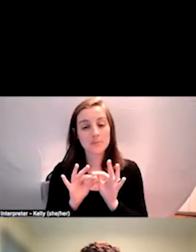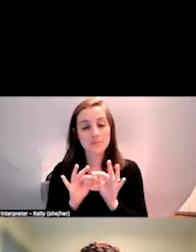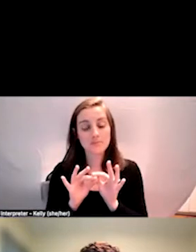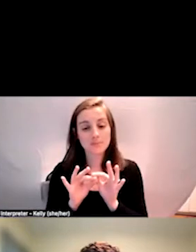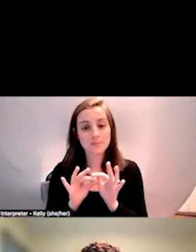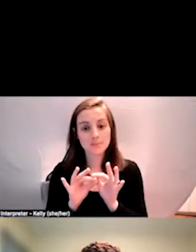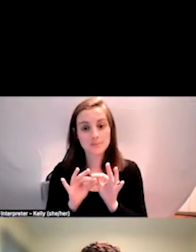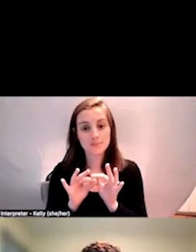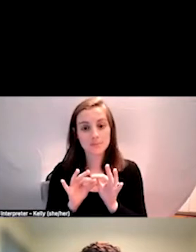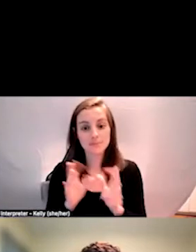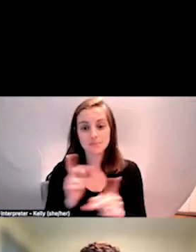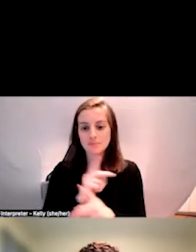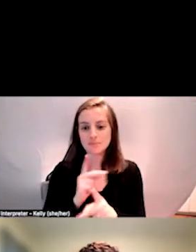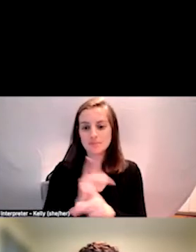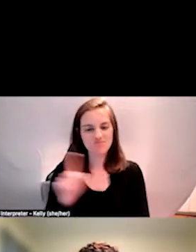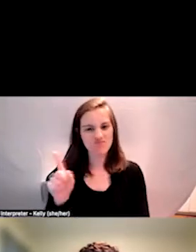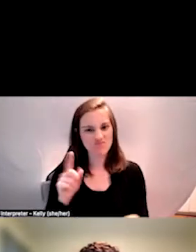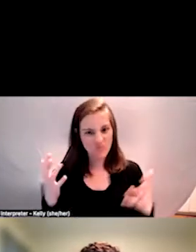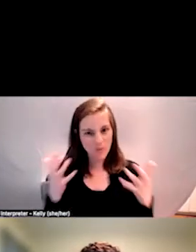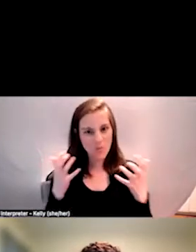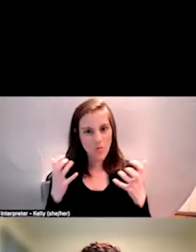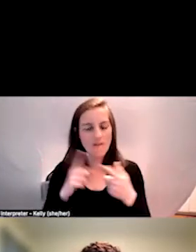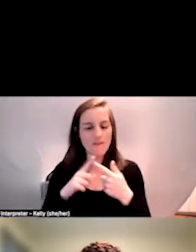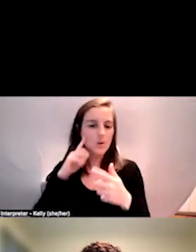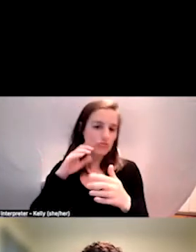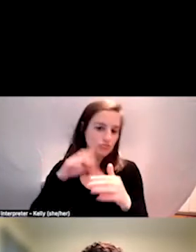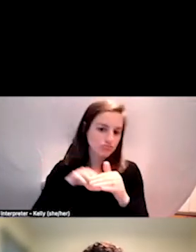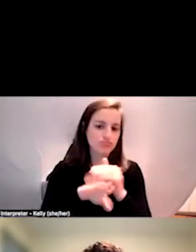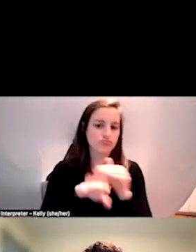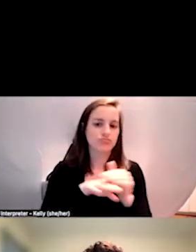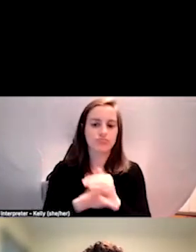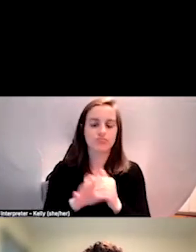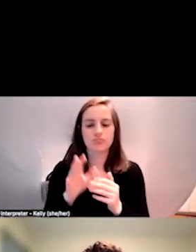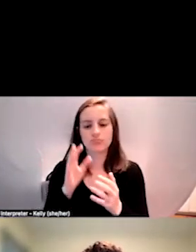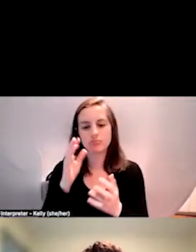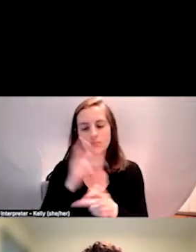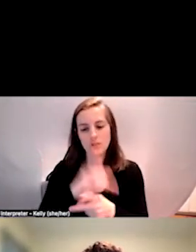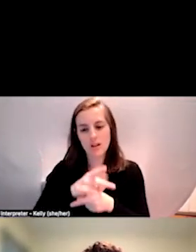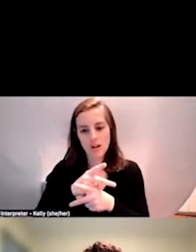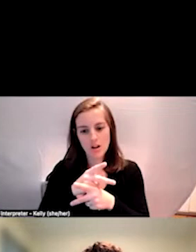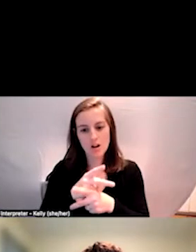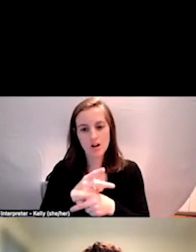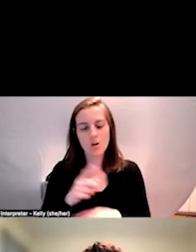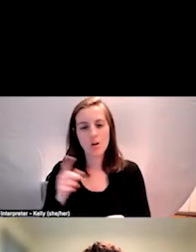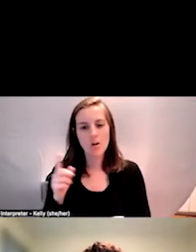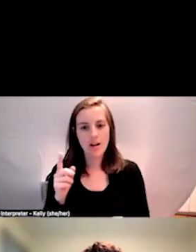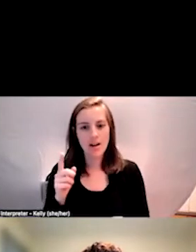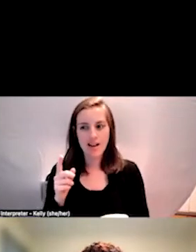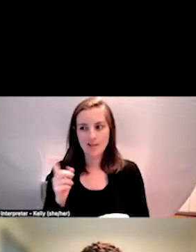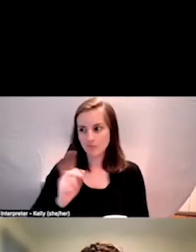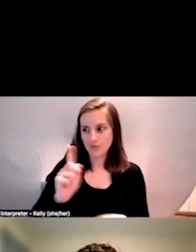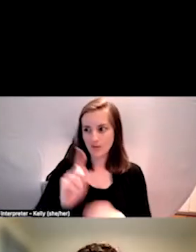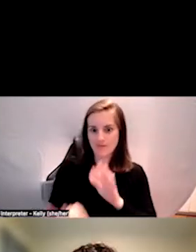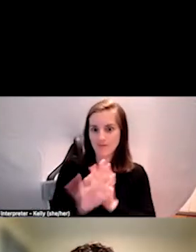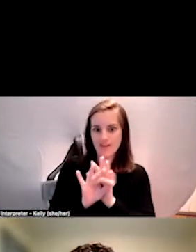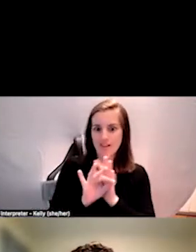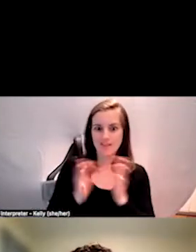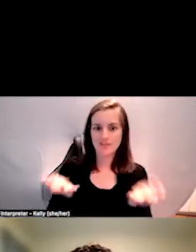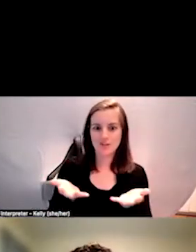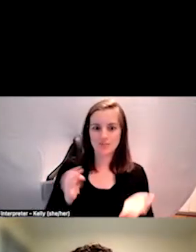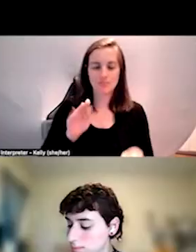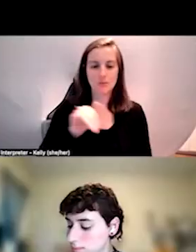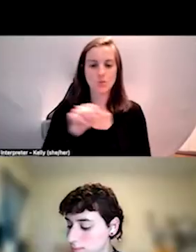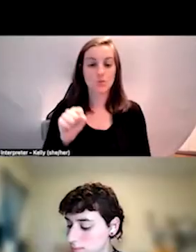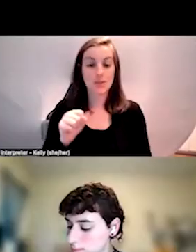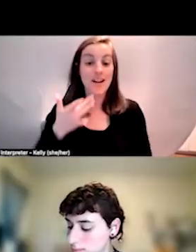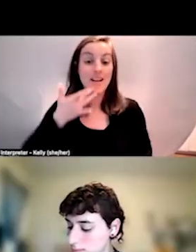out where you want to go to access care, and where you can go to access care within Massachusetts. Fortunately, there are many options.